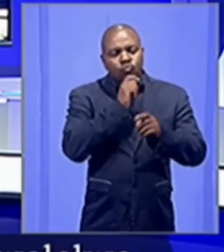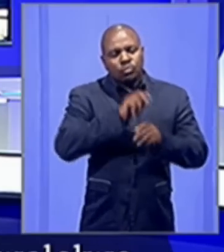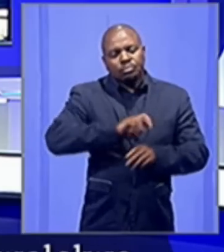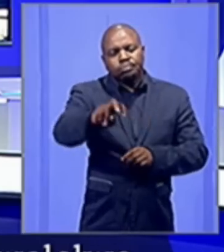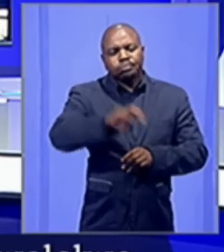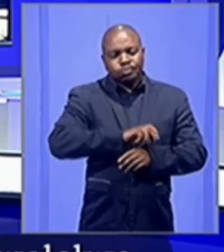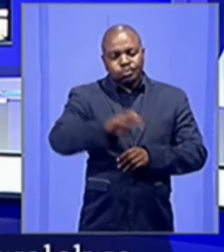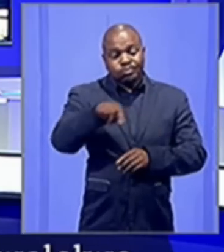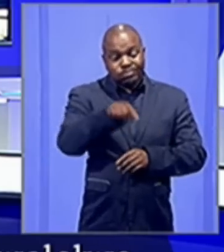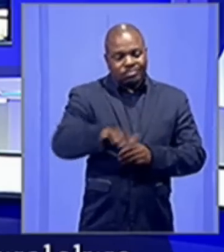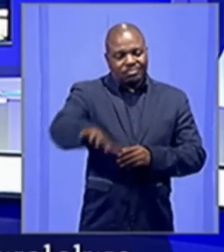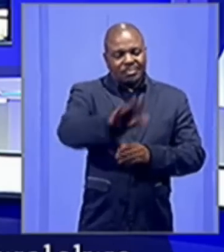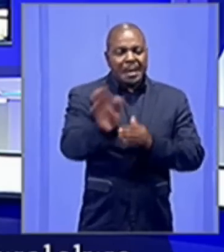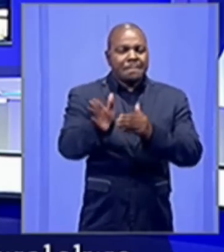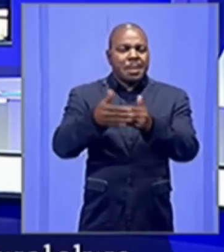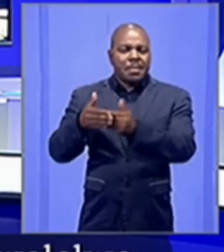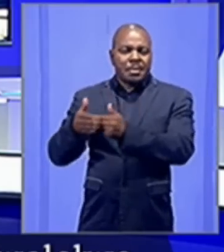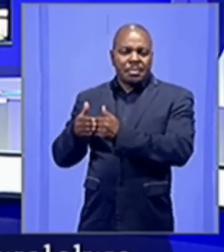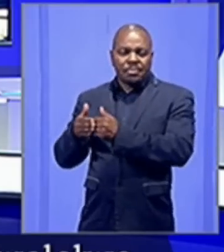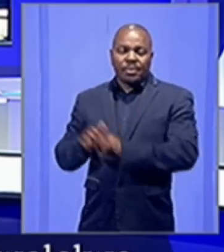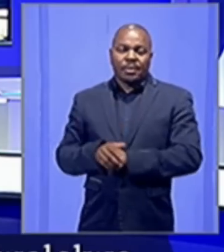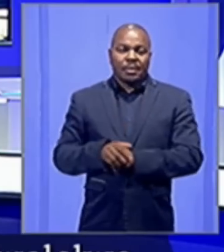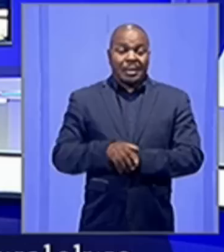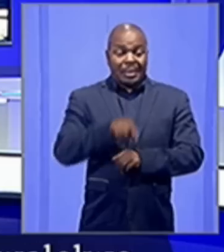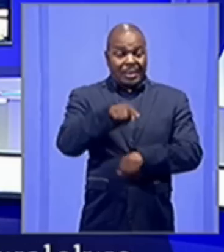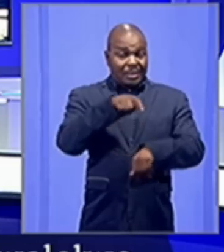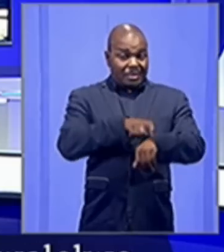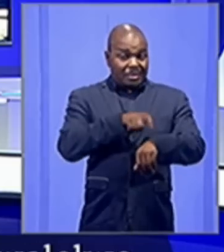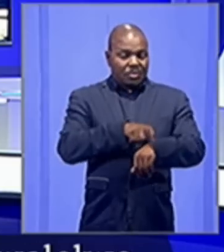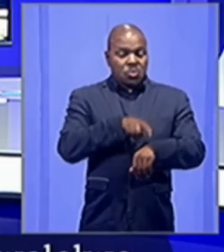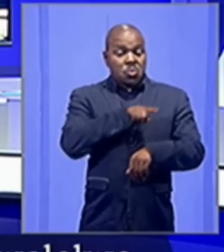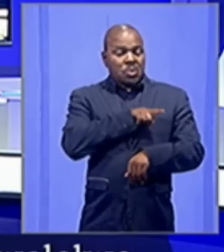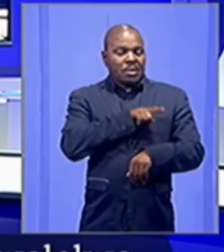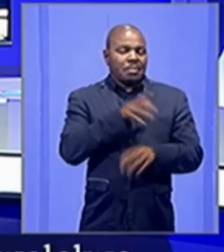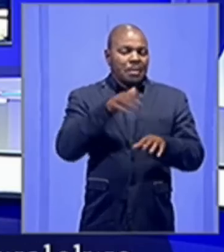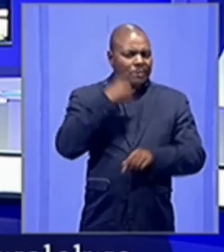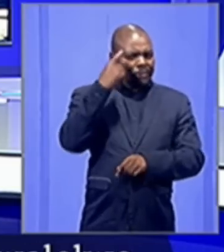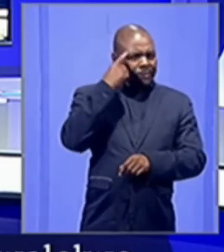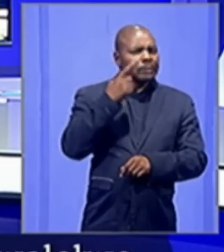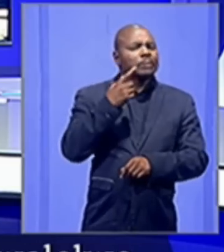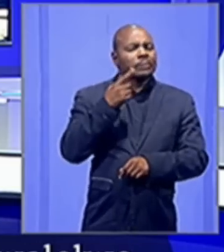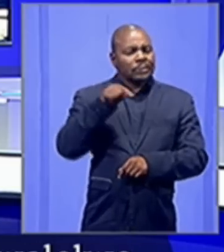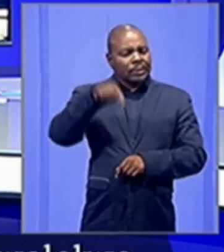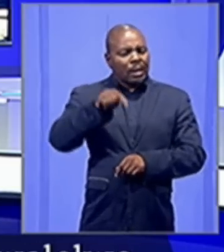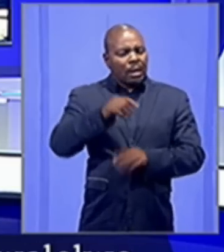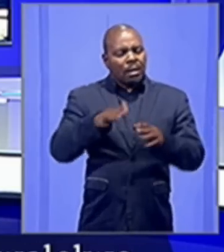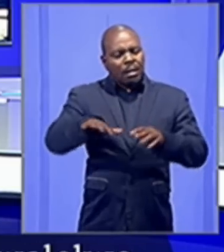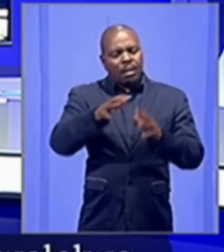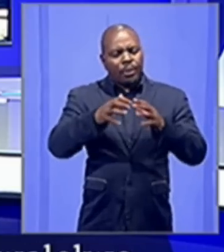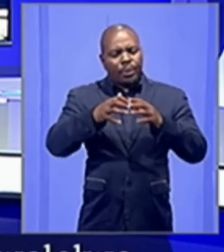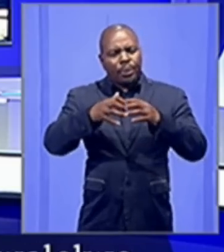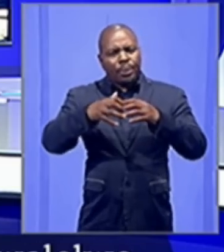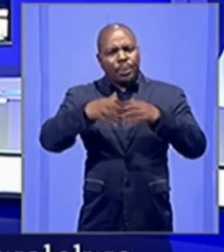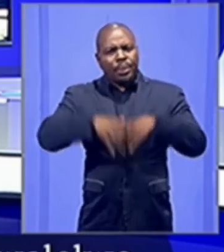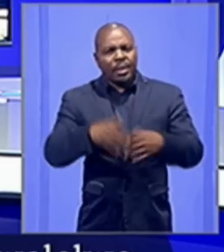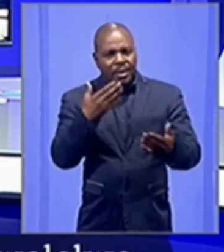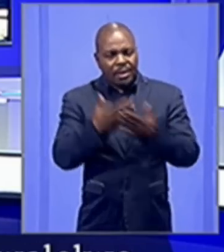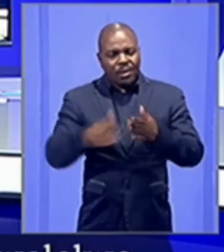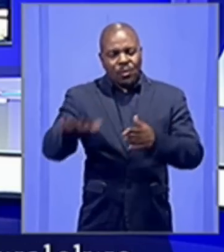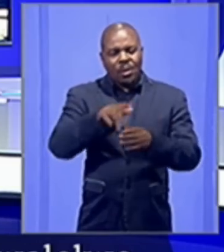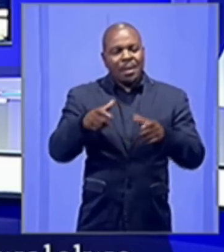ditekisi di ile tša tswalelwa. Ka nakong yeo go be go na le kgono ya go kgerega ga mobu ka lefelong la Big Hole